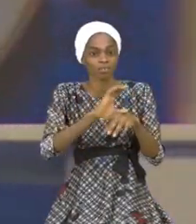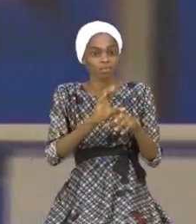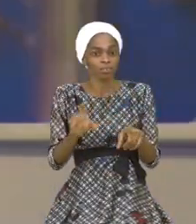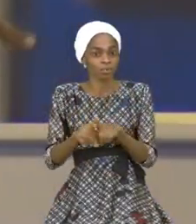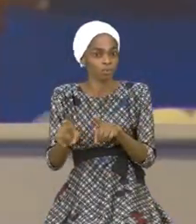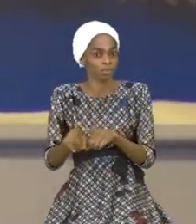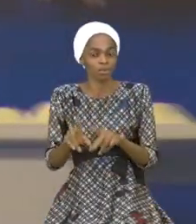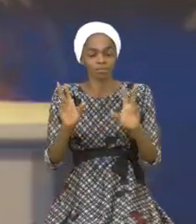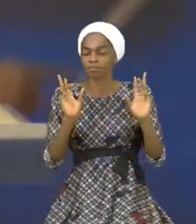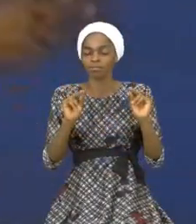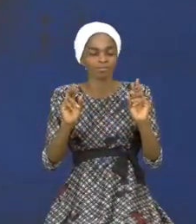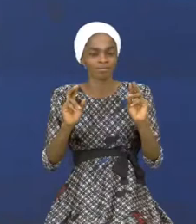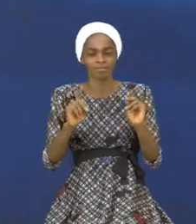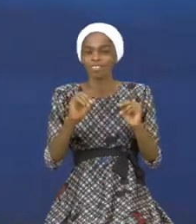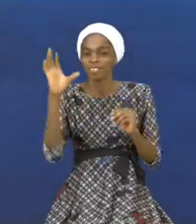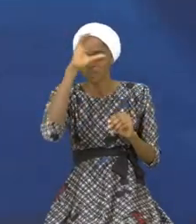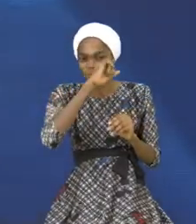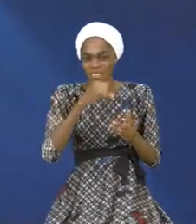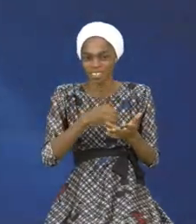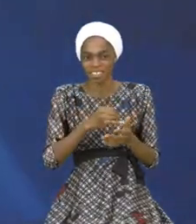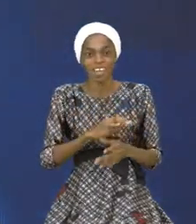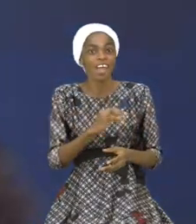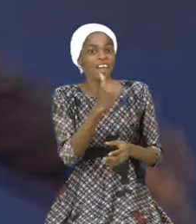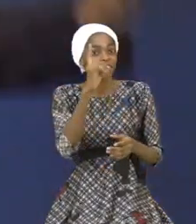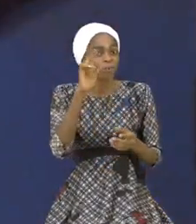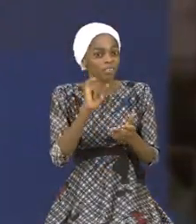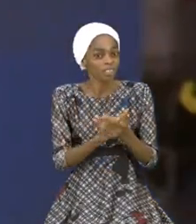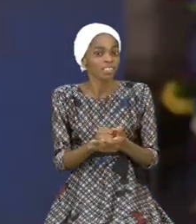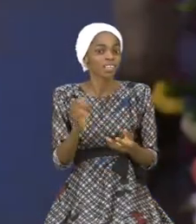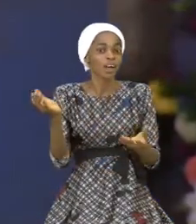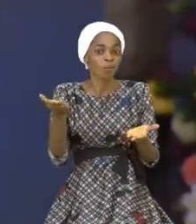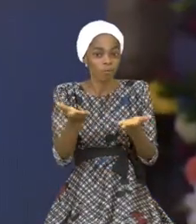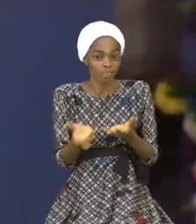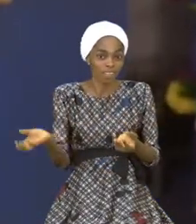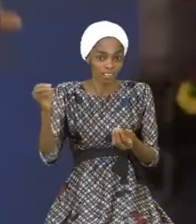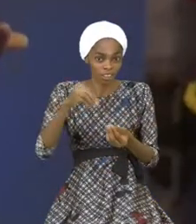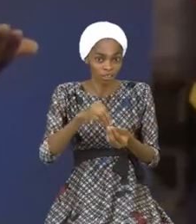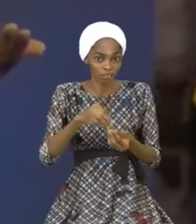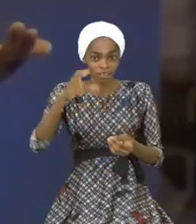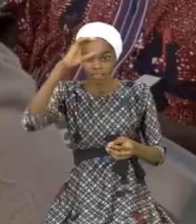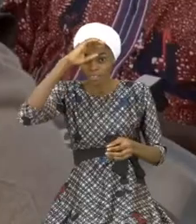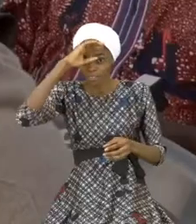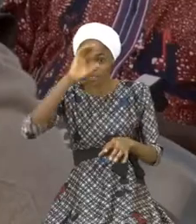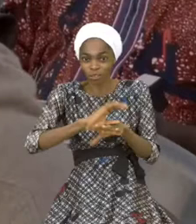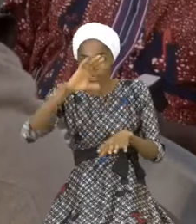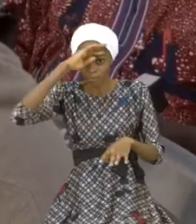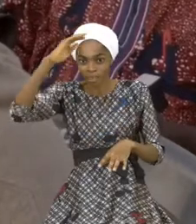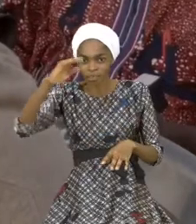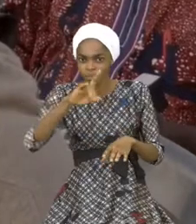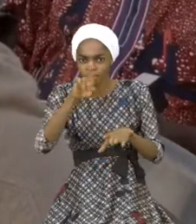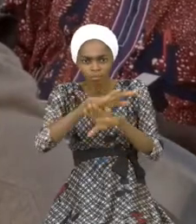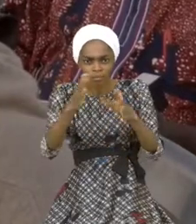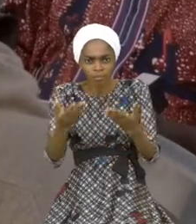the people that want addition in their lives. Church man, don't you want addition? Church